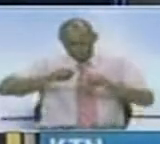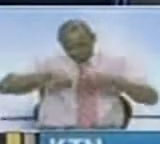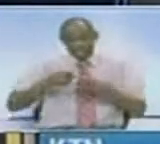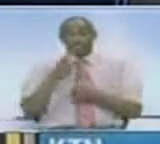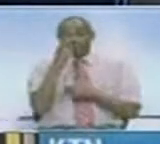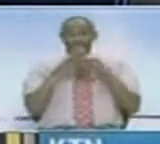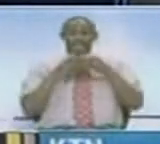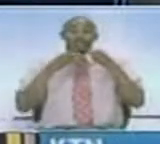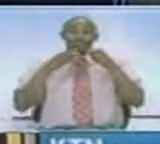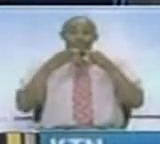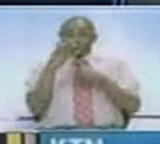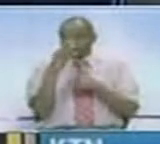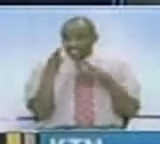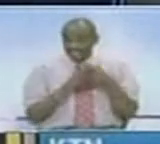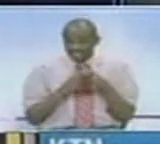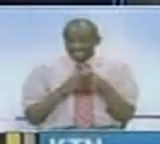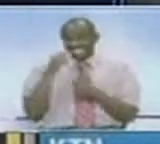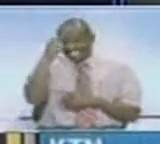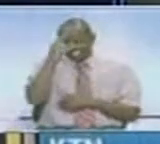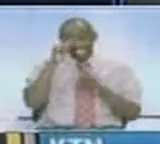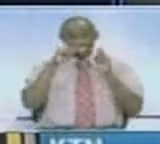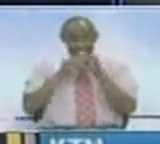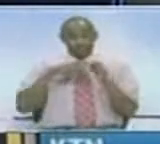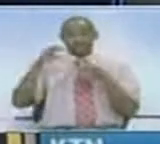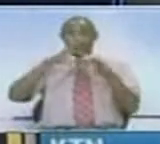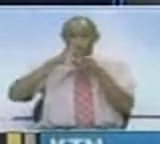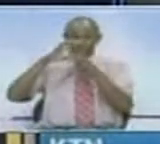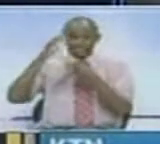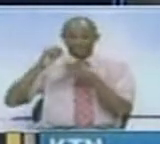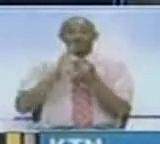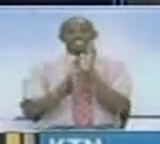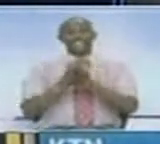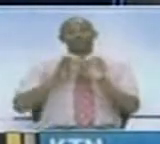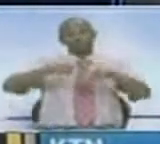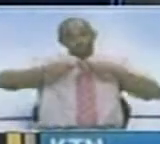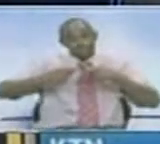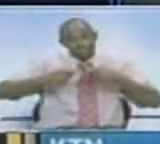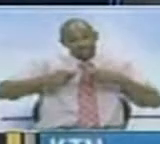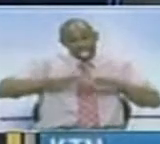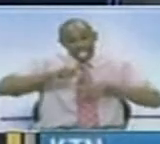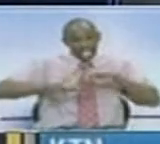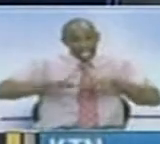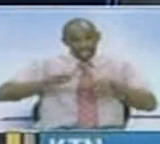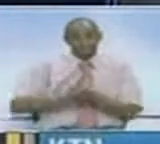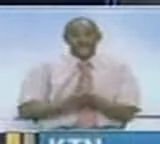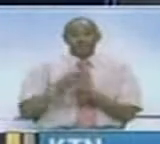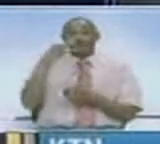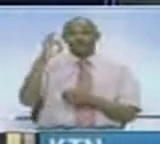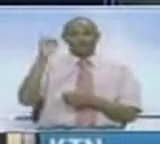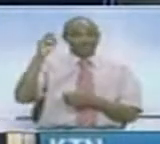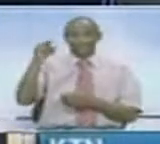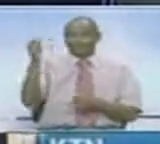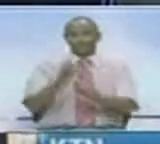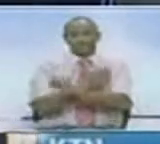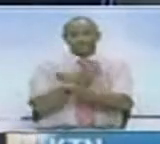1948, the Indian team went to the Olympics and they played barefoot. So FIFA came in and said, we cannot have